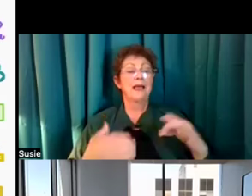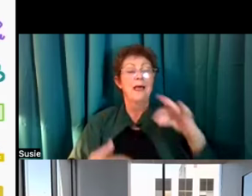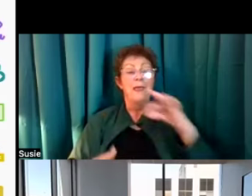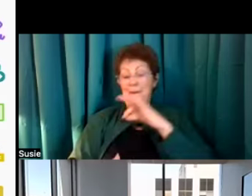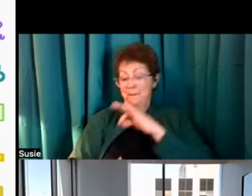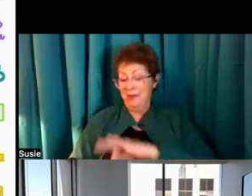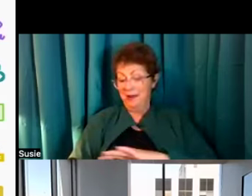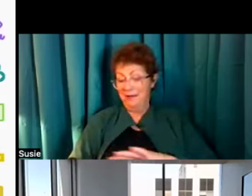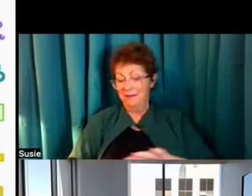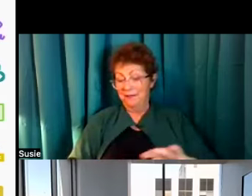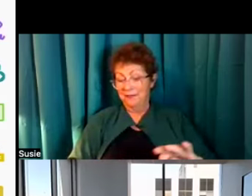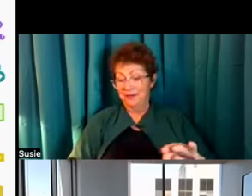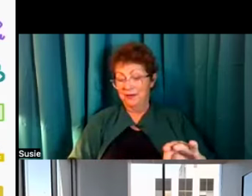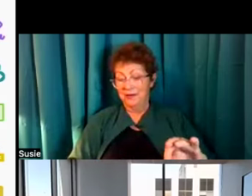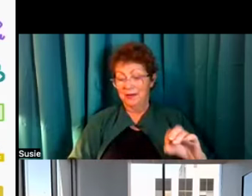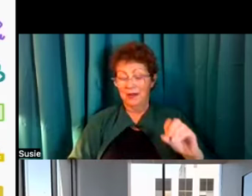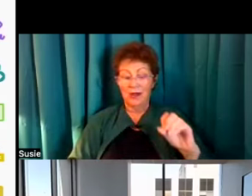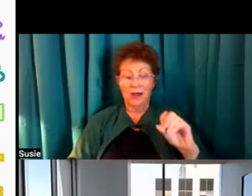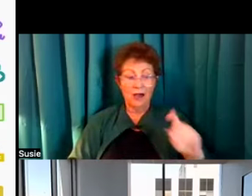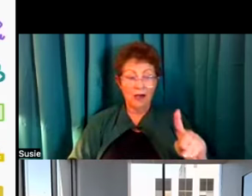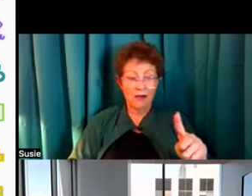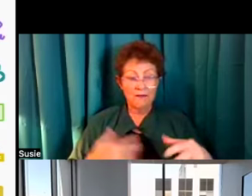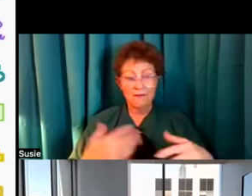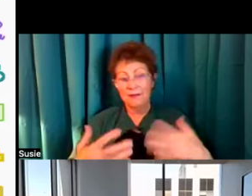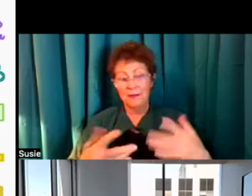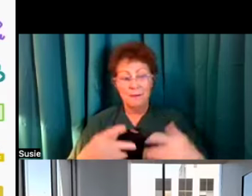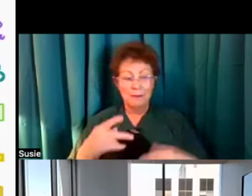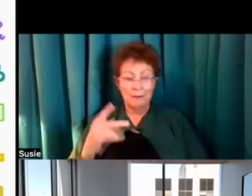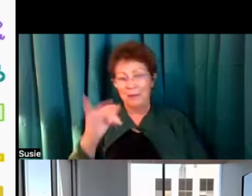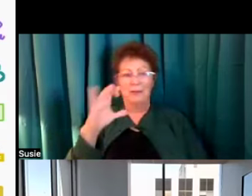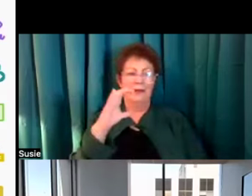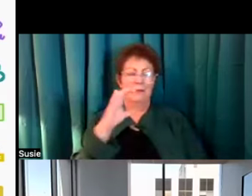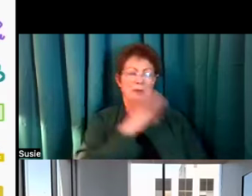of the public benefit corporation.